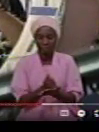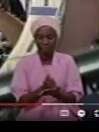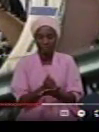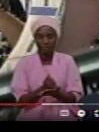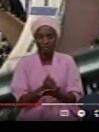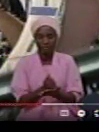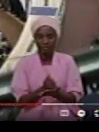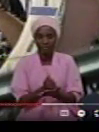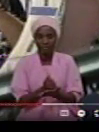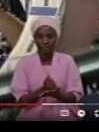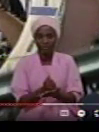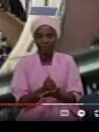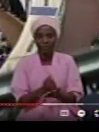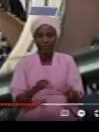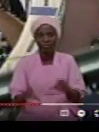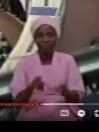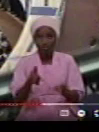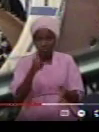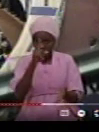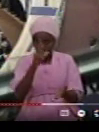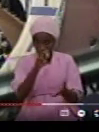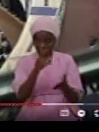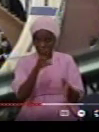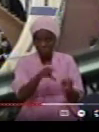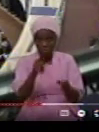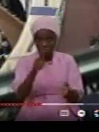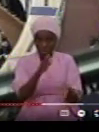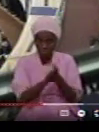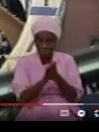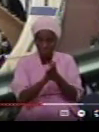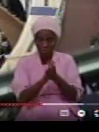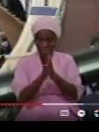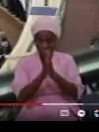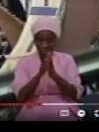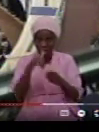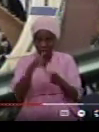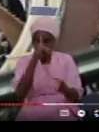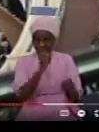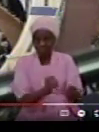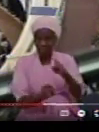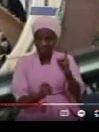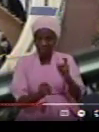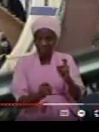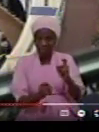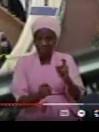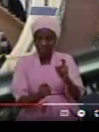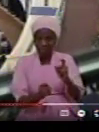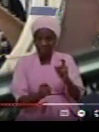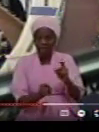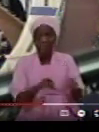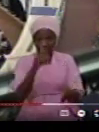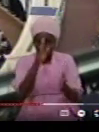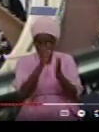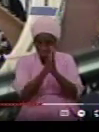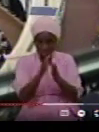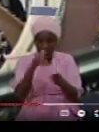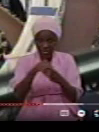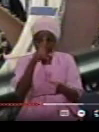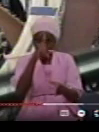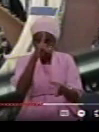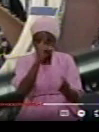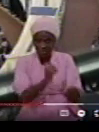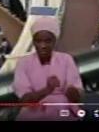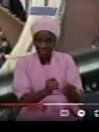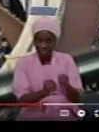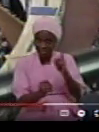Did you pray in faith? Yes. I said, did you pray in faith? Yes. It will be